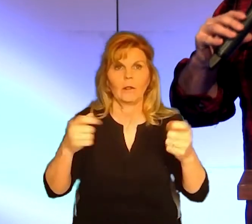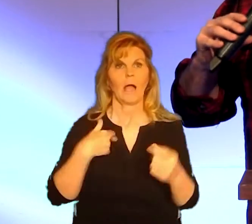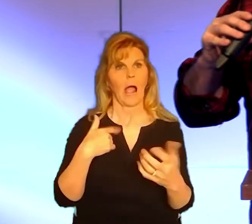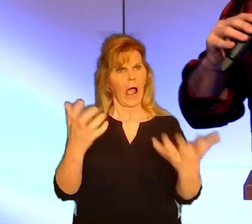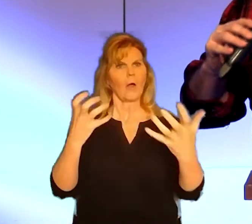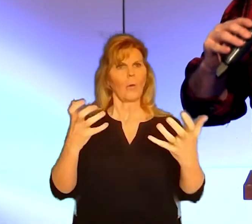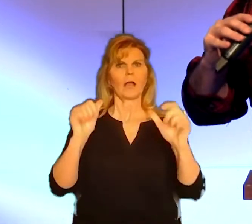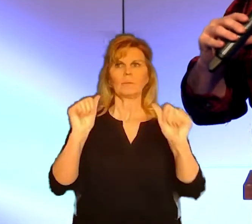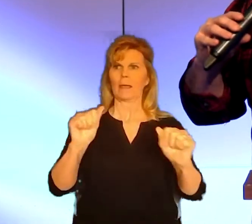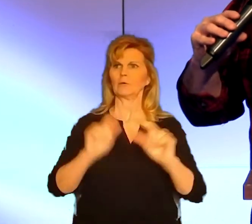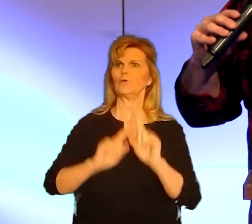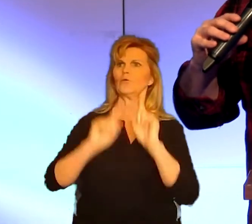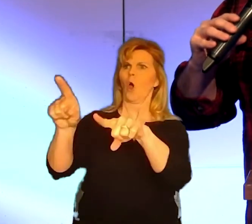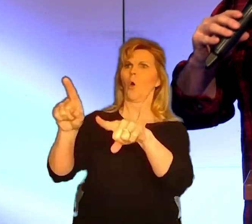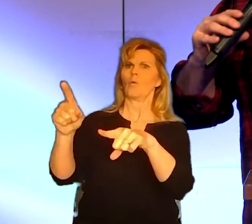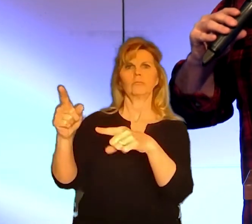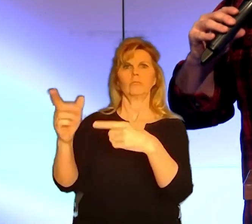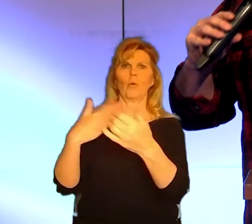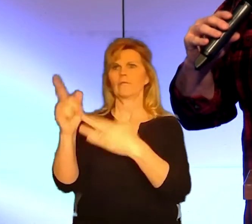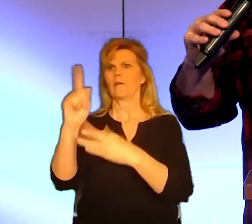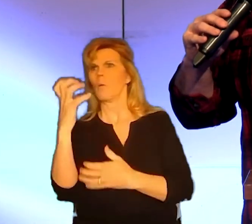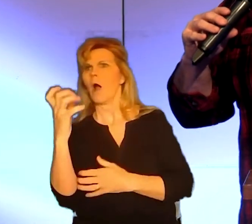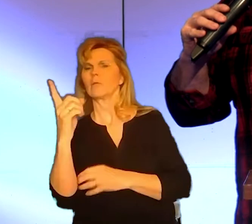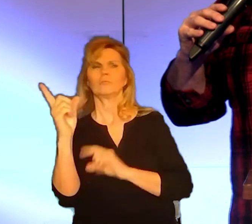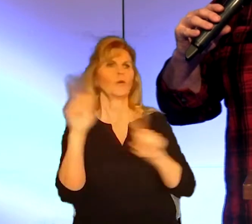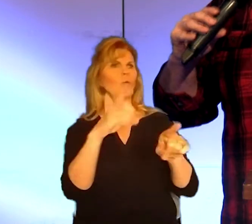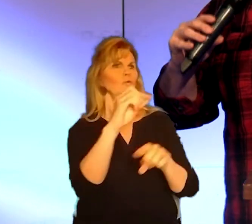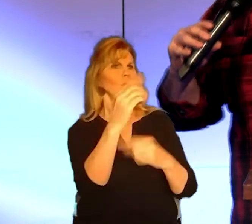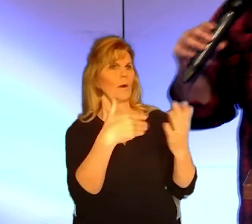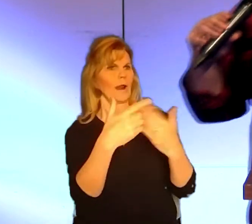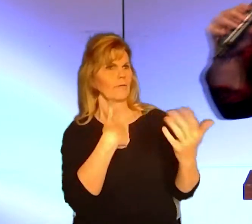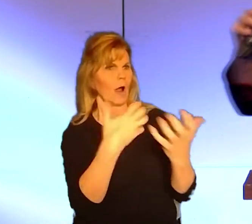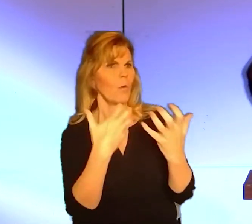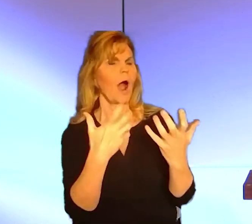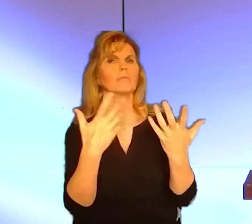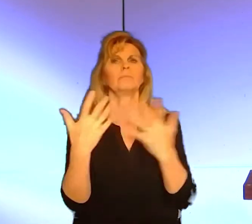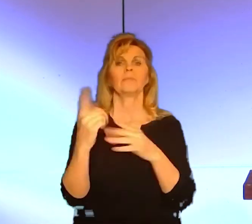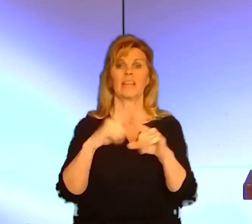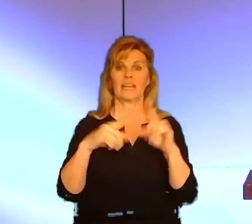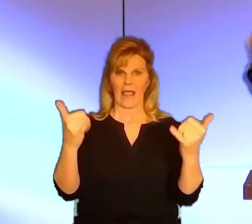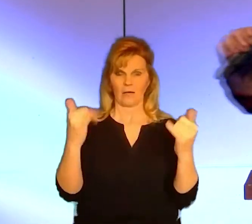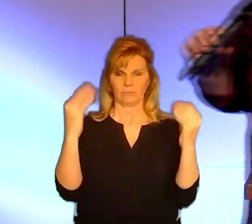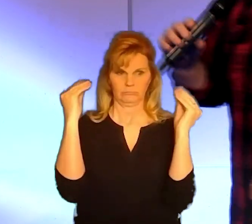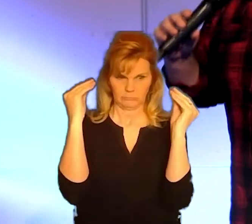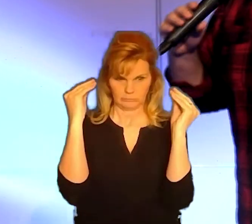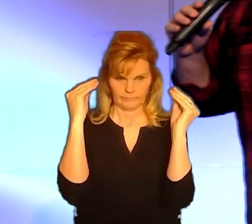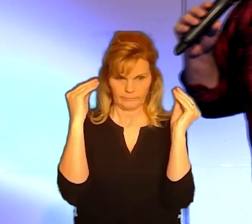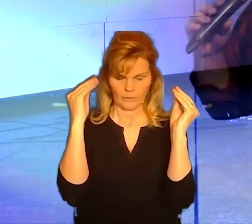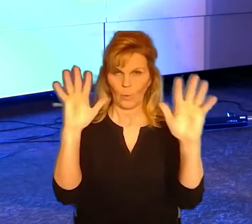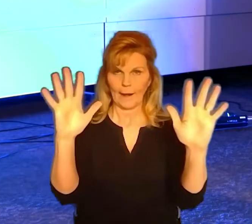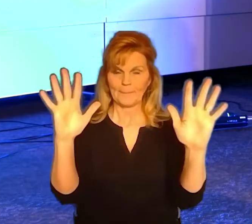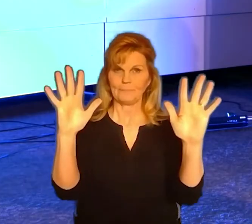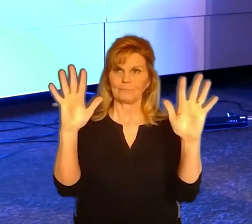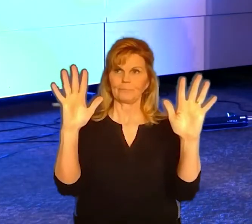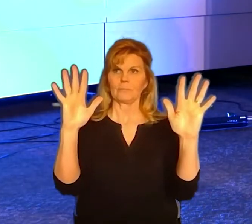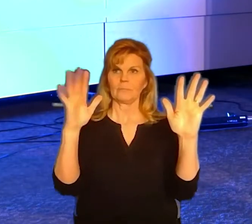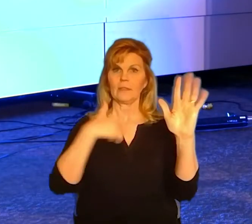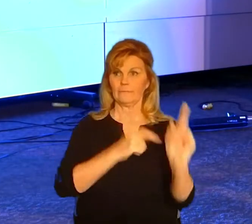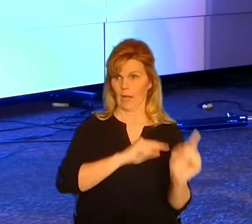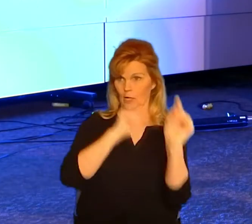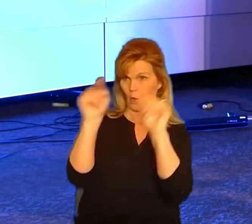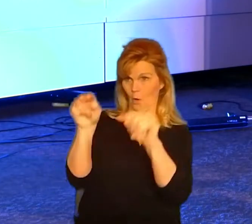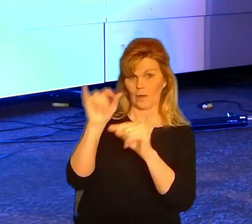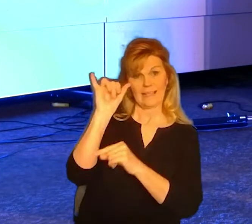to be able to go where I want, when I want, and how I want to. And now I have to think to myself, is this really an